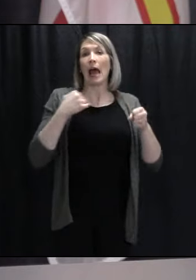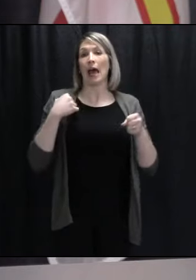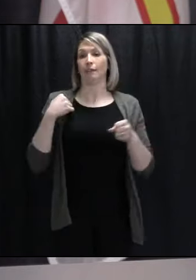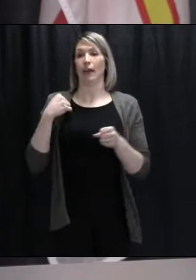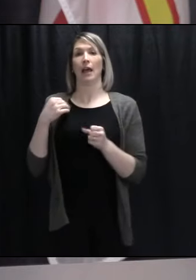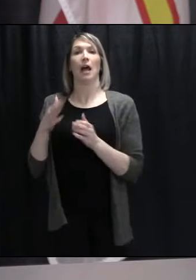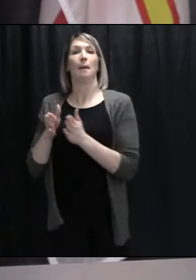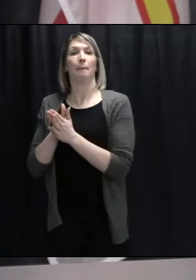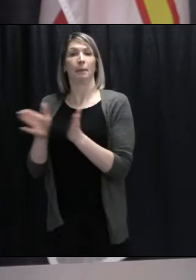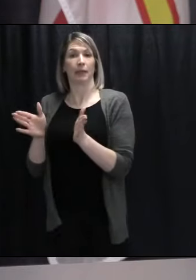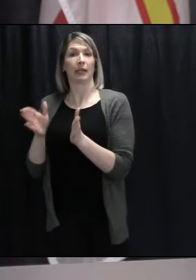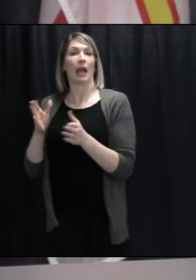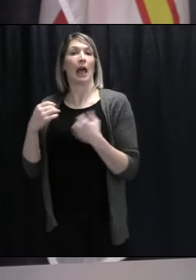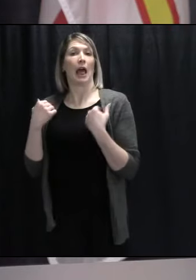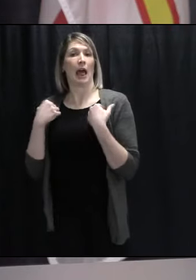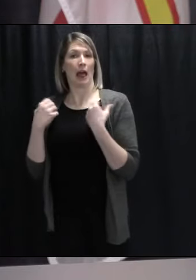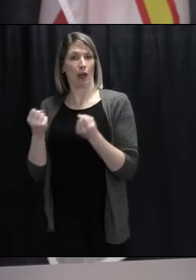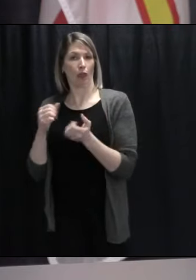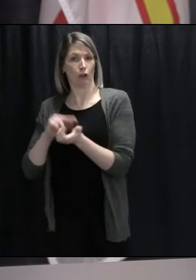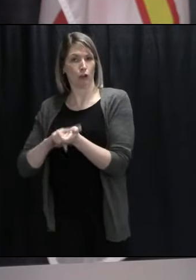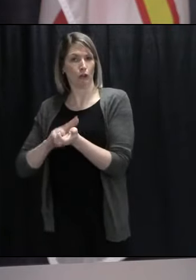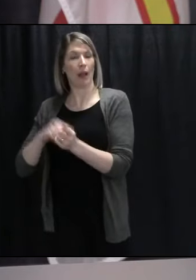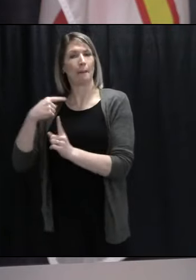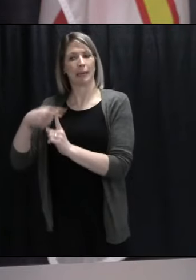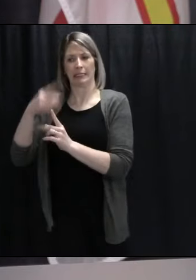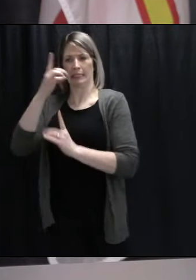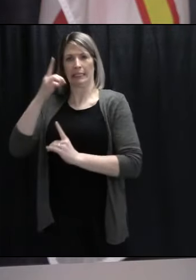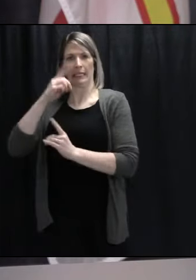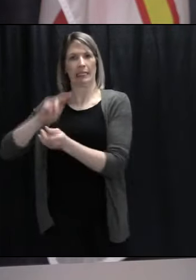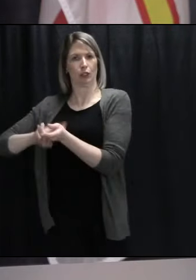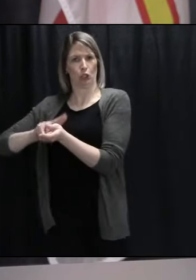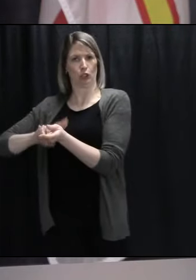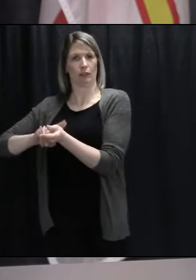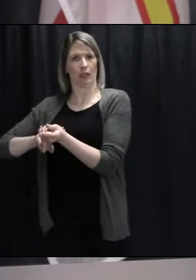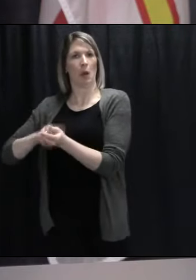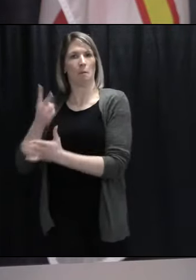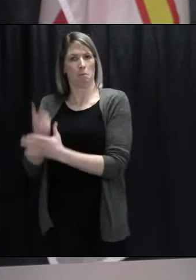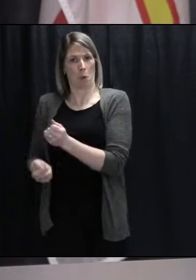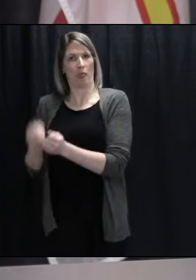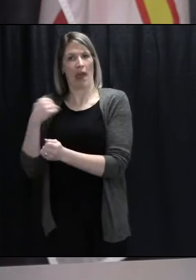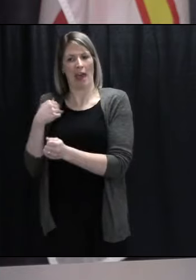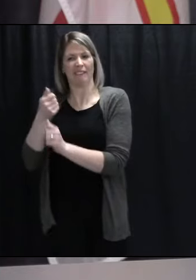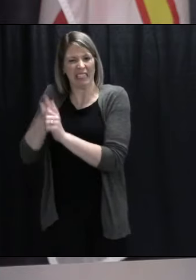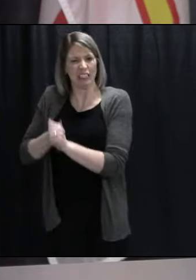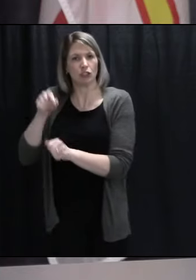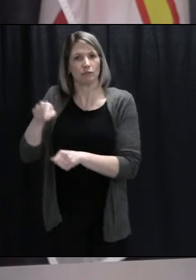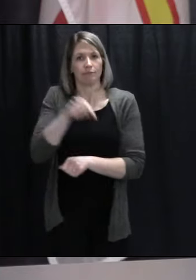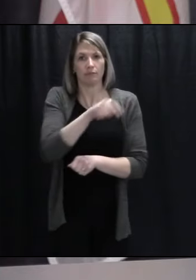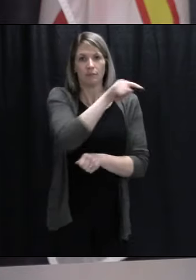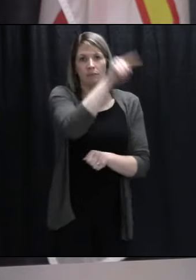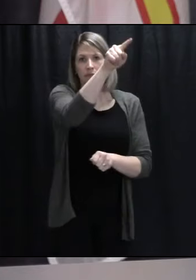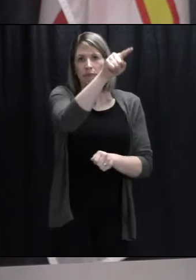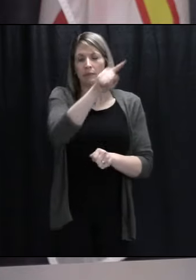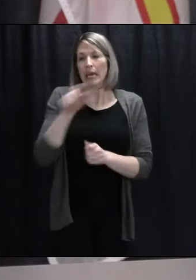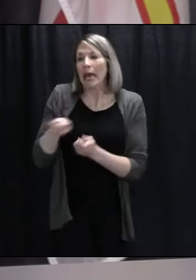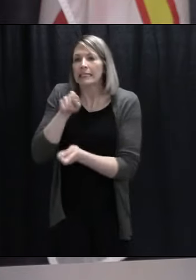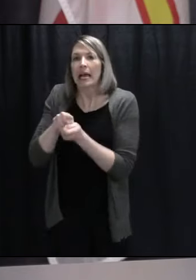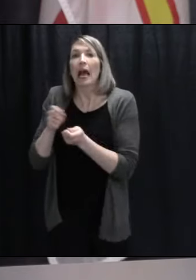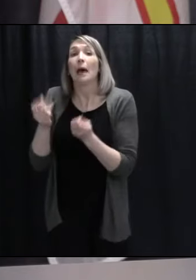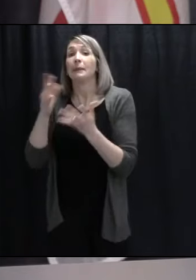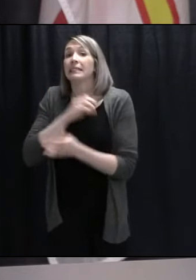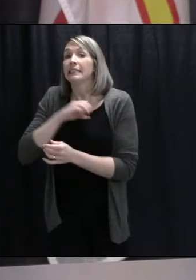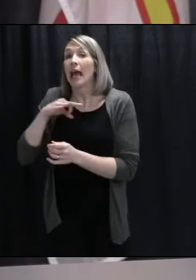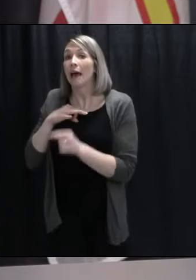public health nurses who are involved in contact tracing. Exact numbers I do not have, but